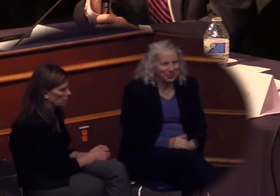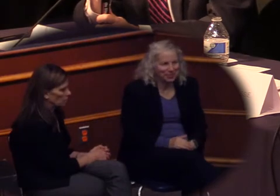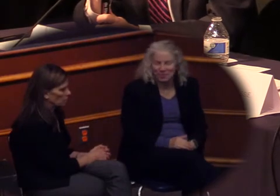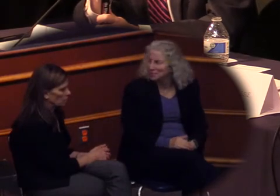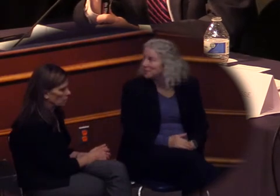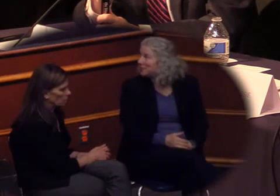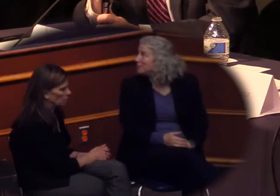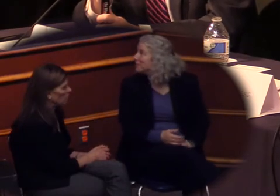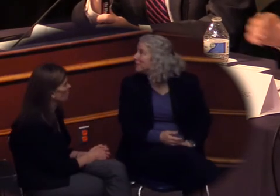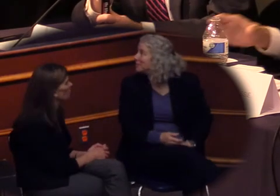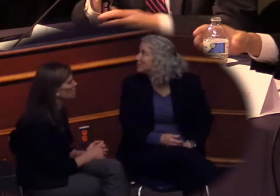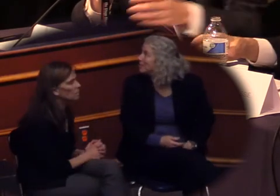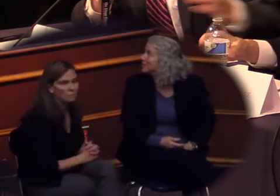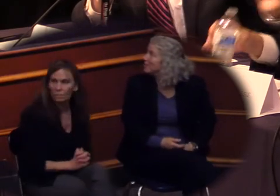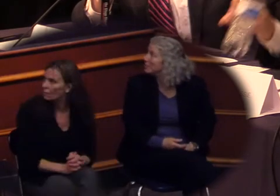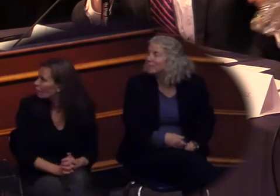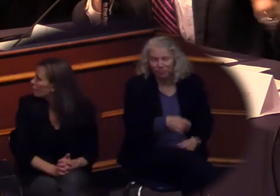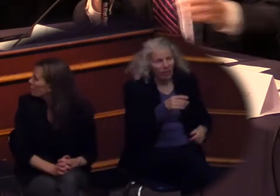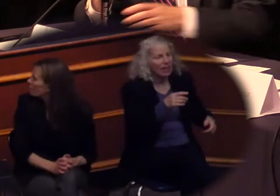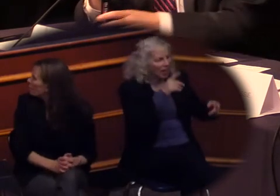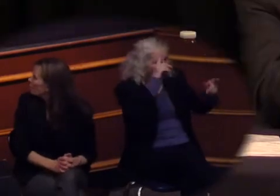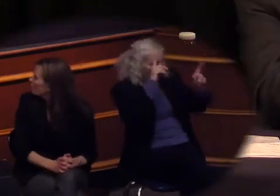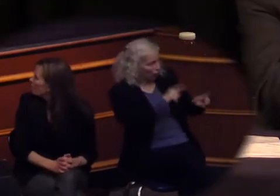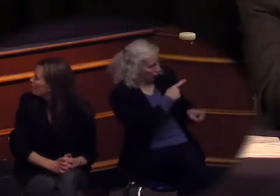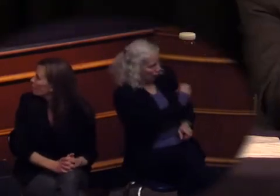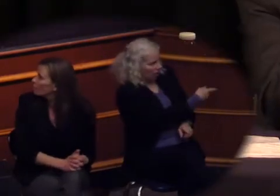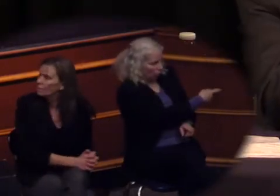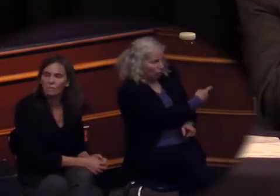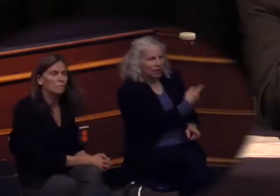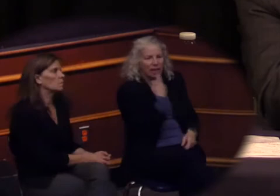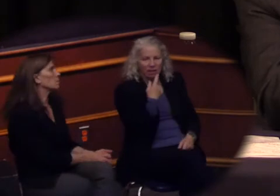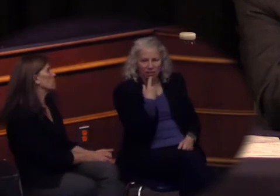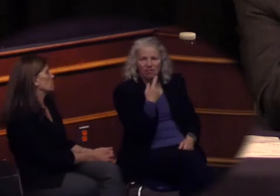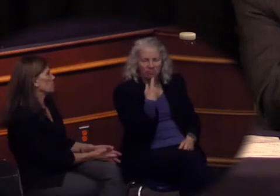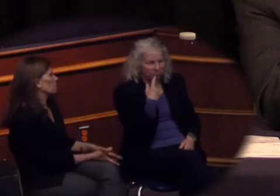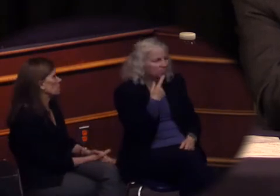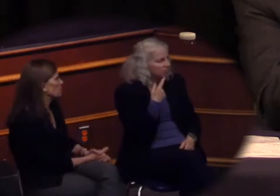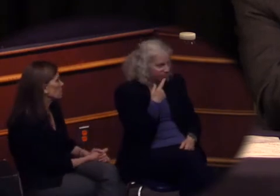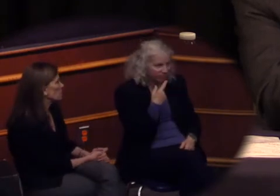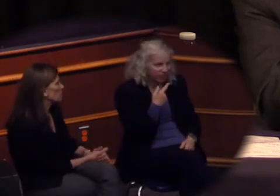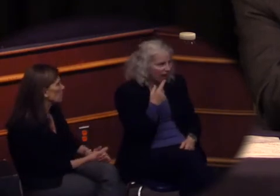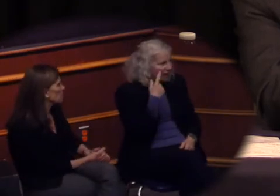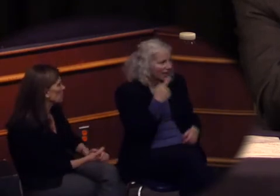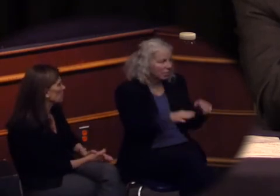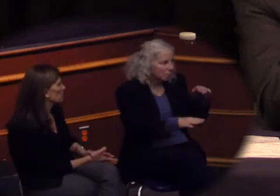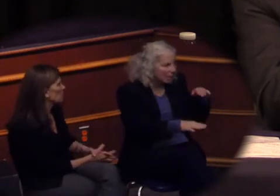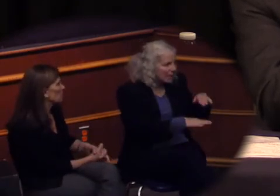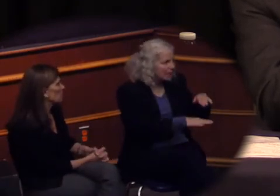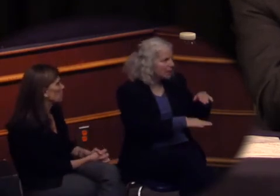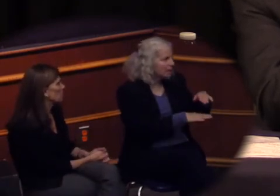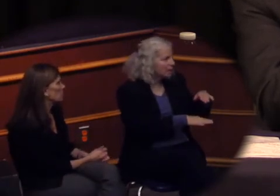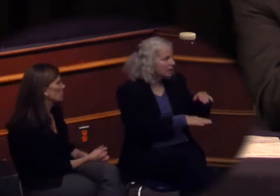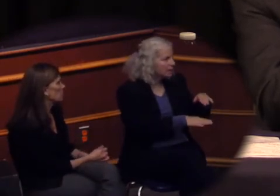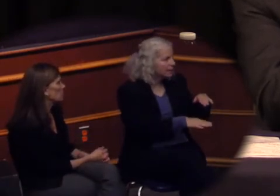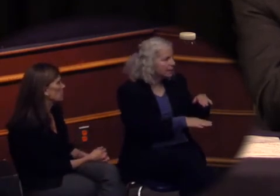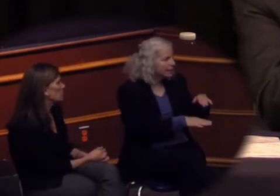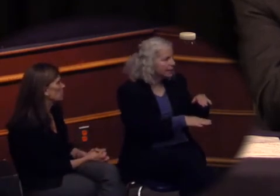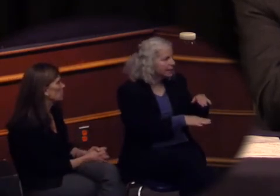I agree with a lot of what my colleagues said. You know, I think one of the most fundamental ways that